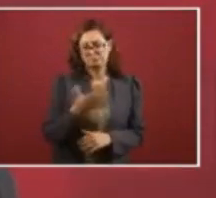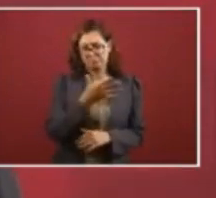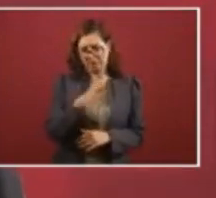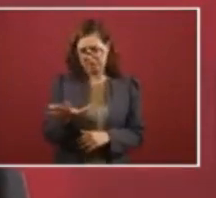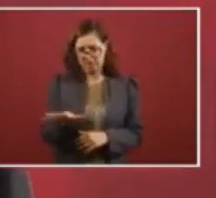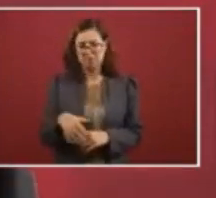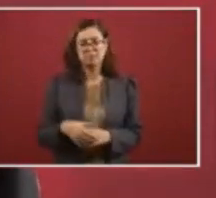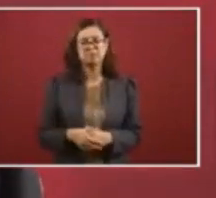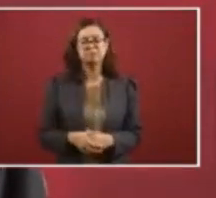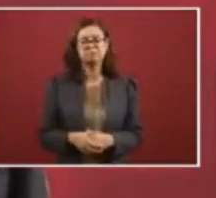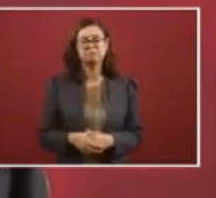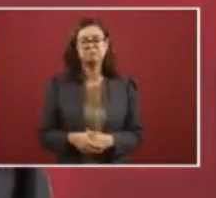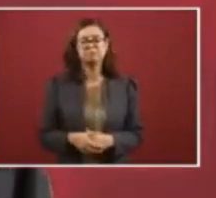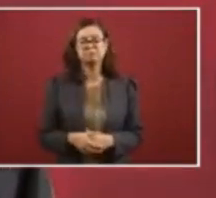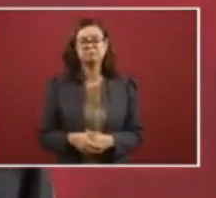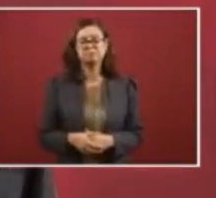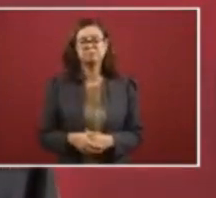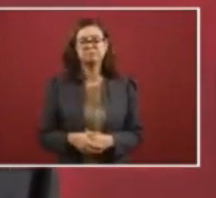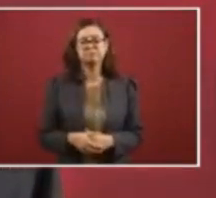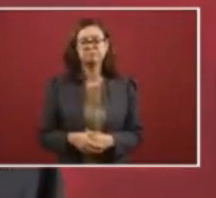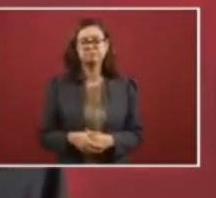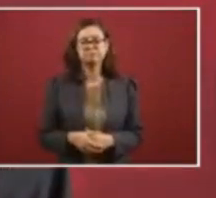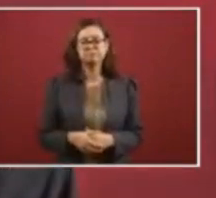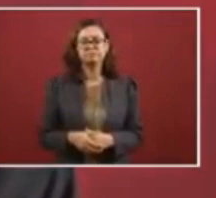in general terms.